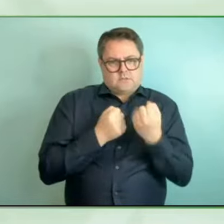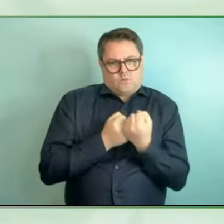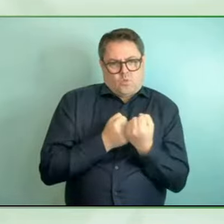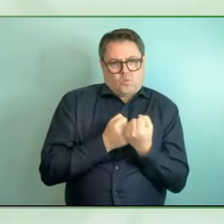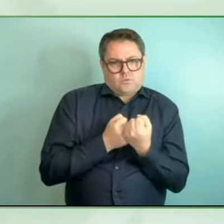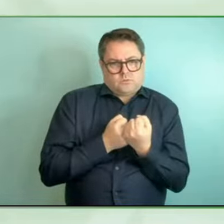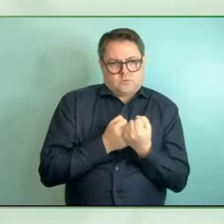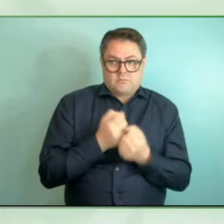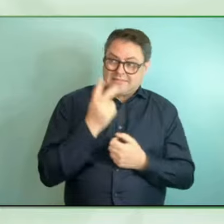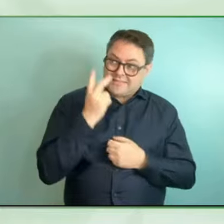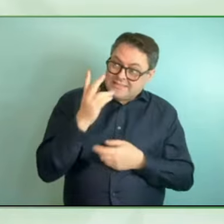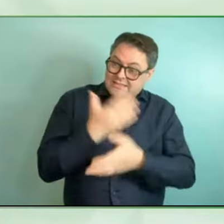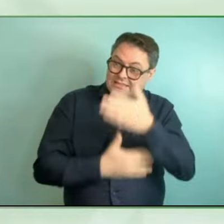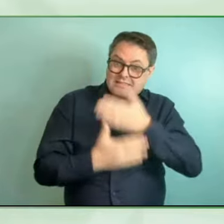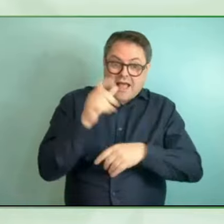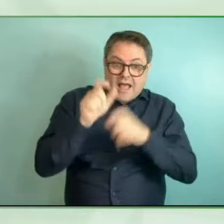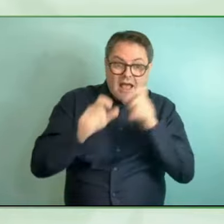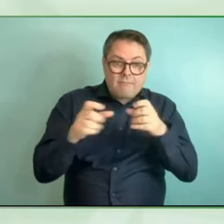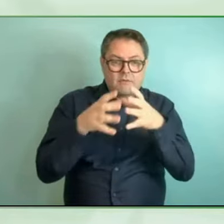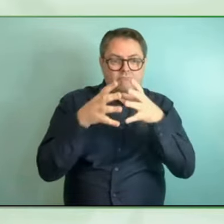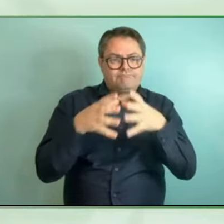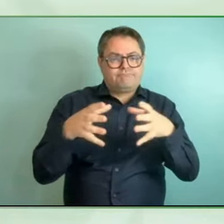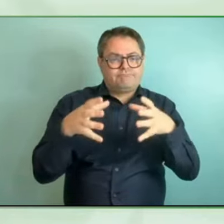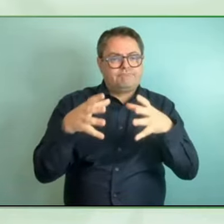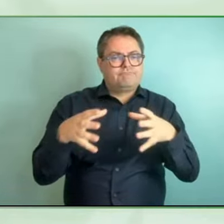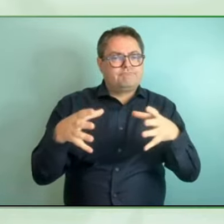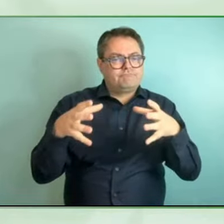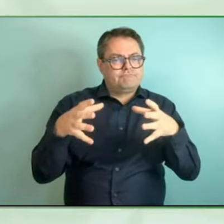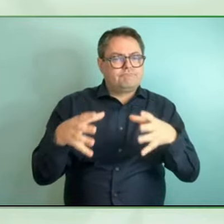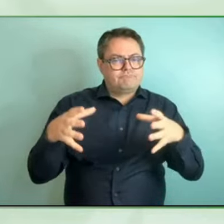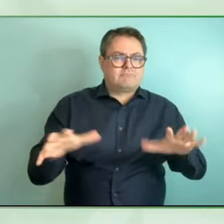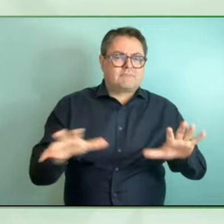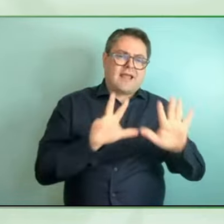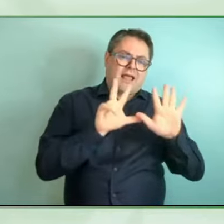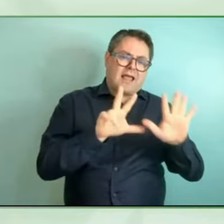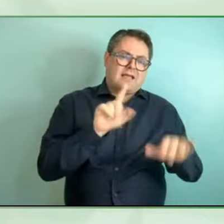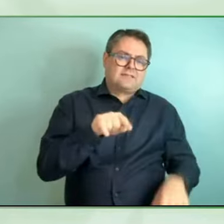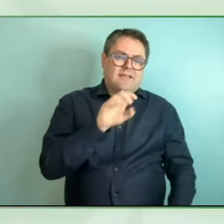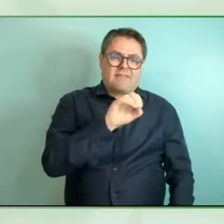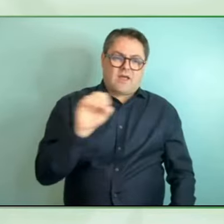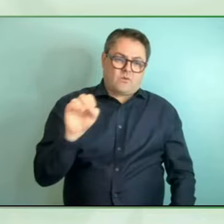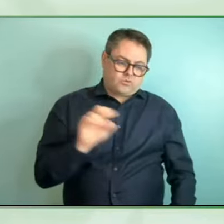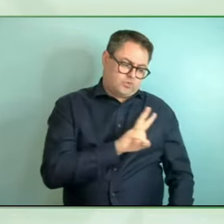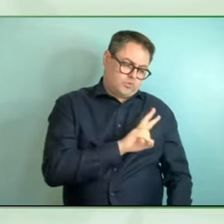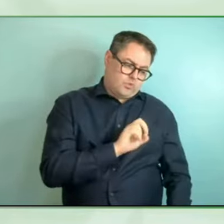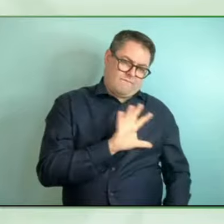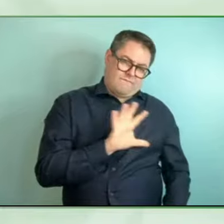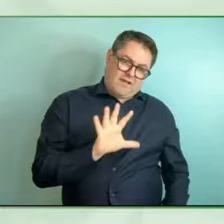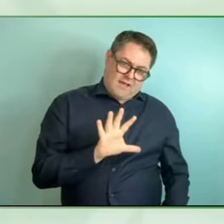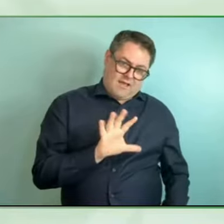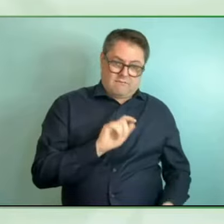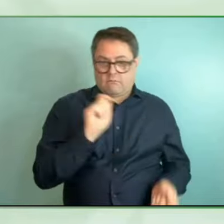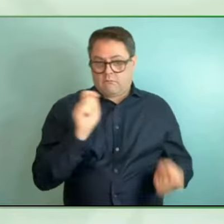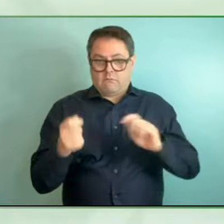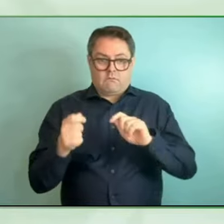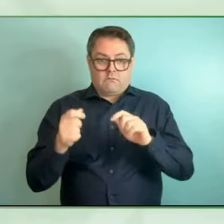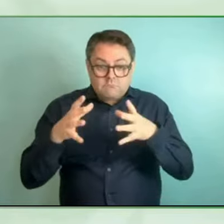increase a lot, going from 8,000 in 2005 to about 70,000